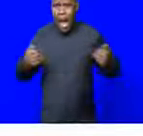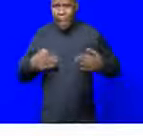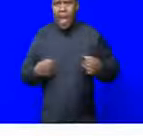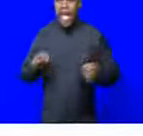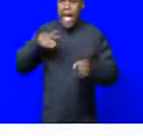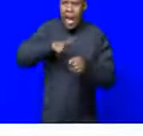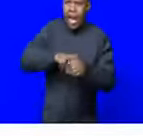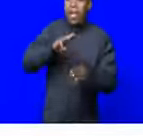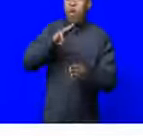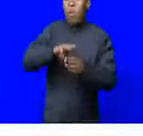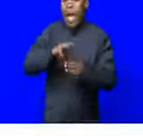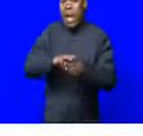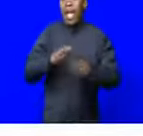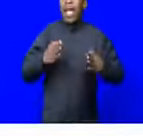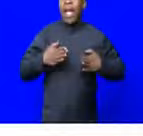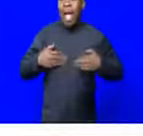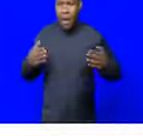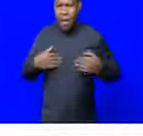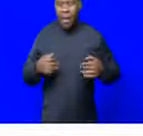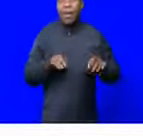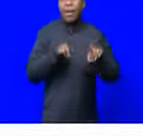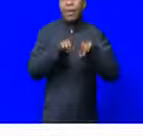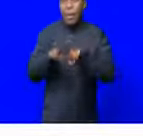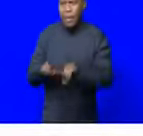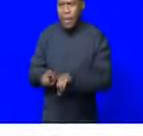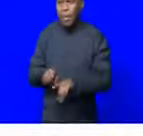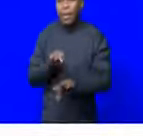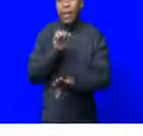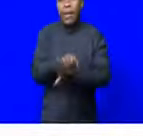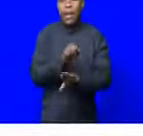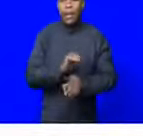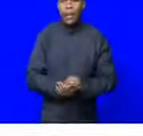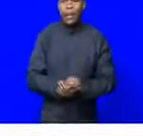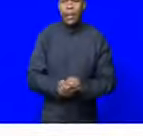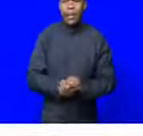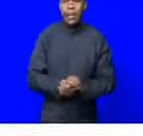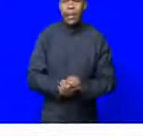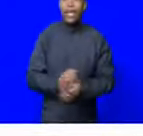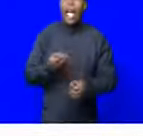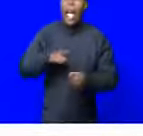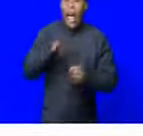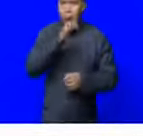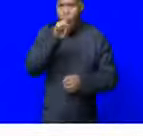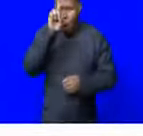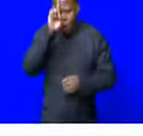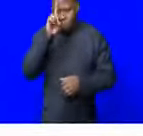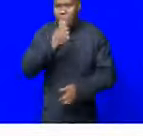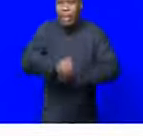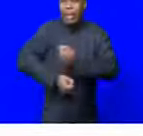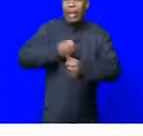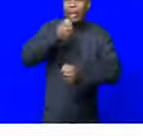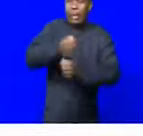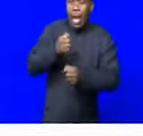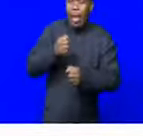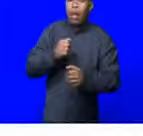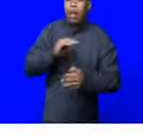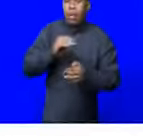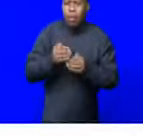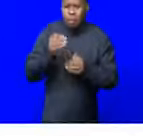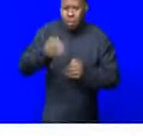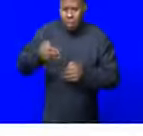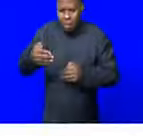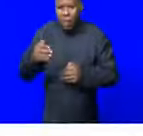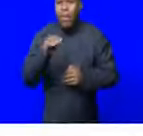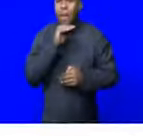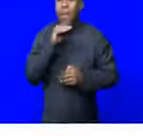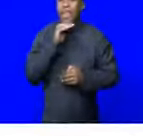yethu ezibachubeka benalo msebenzi wenkosi lomuhle kangaka siyathemba nje ukuthi naseminyakeni ngoba sibonyene la